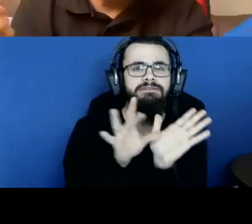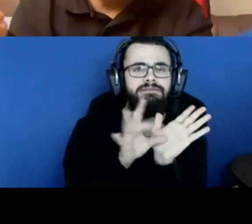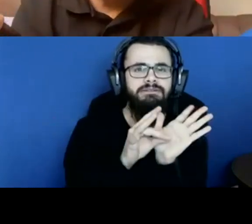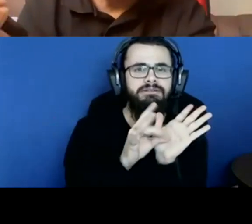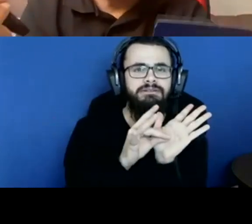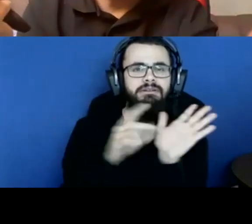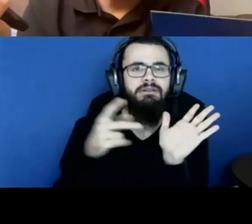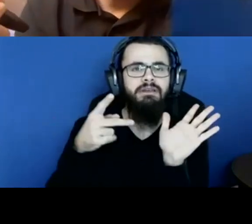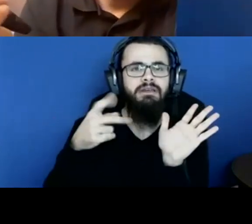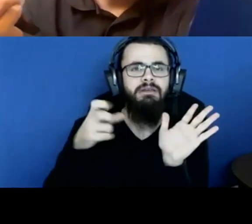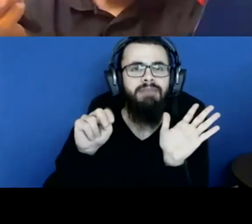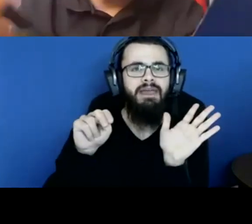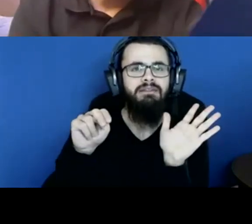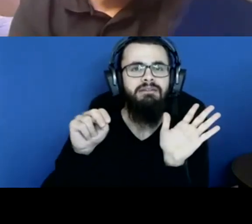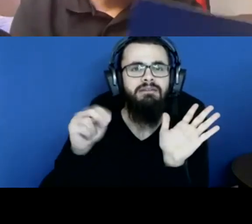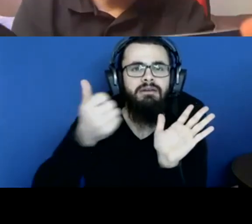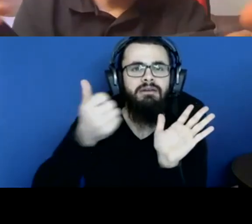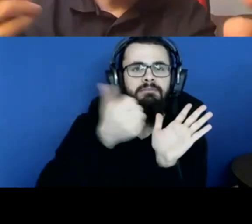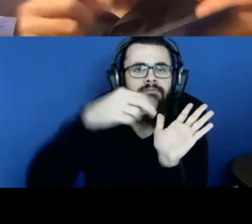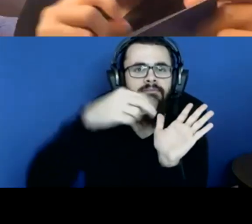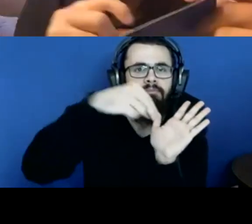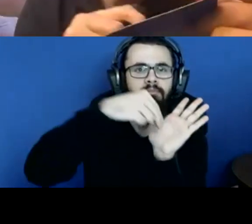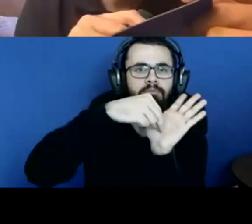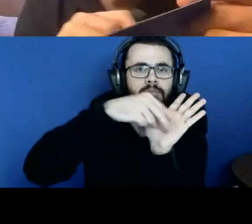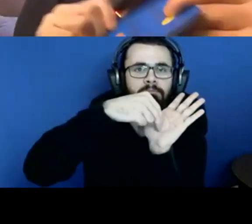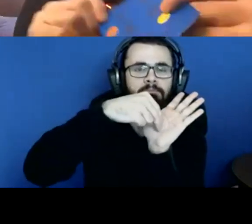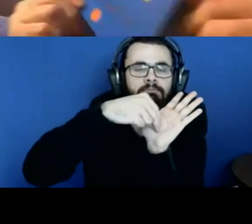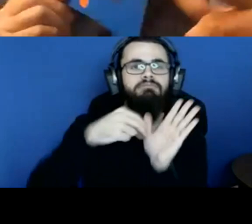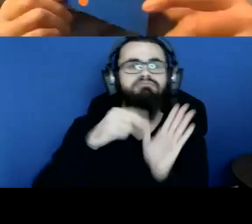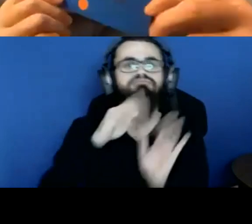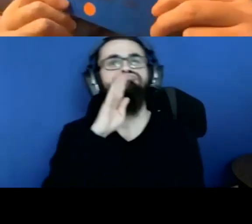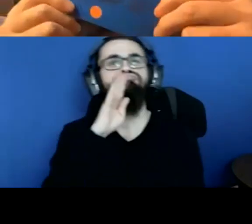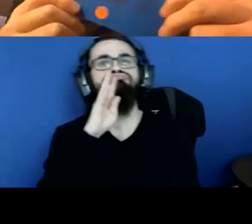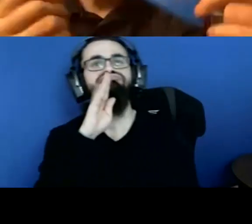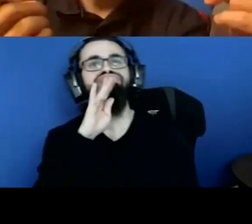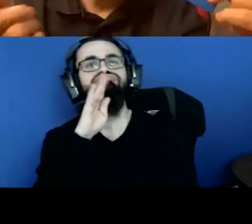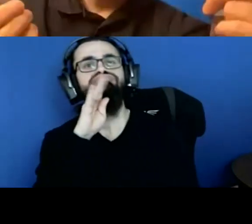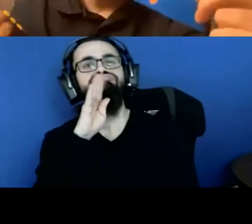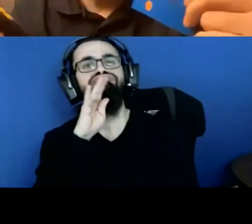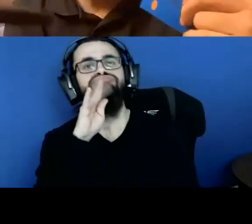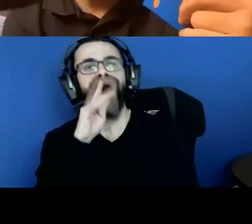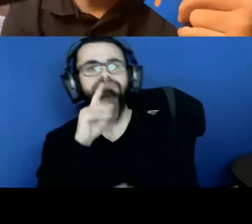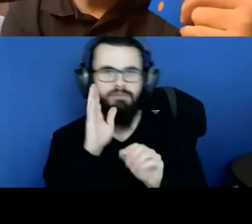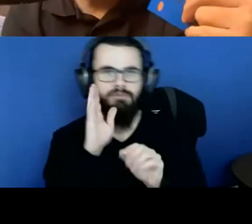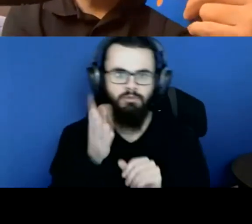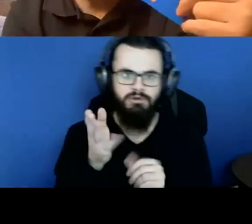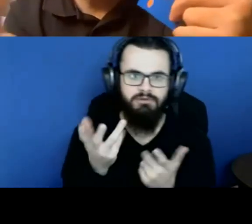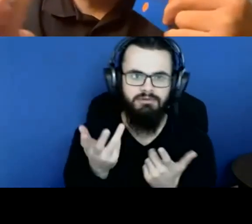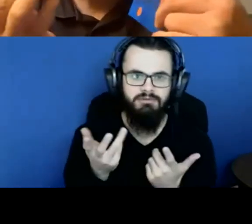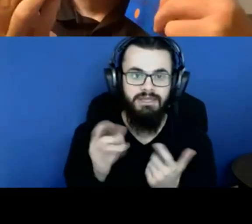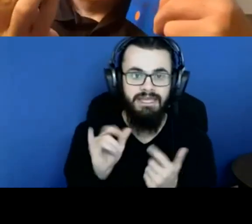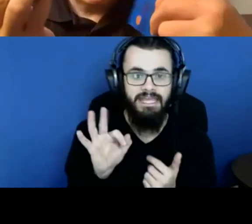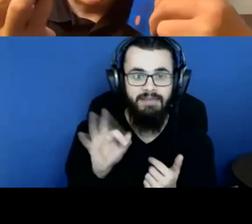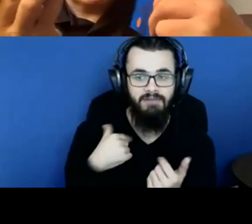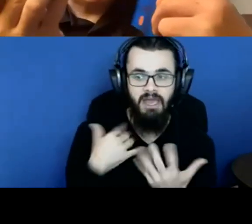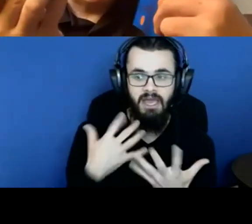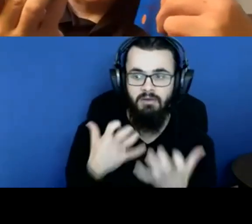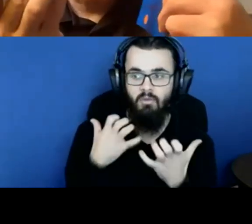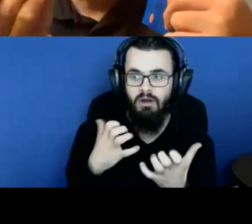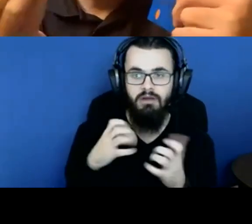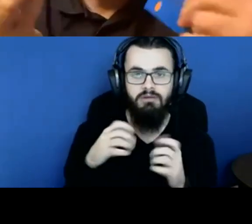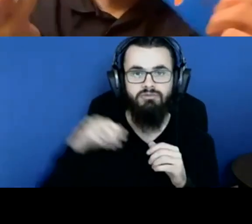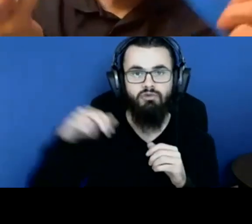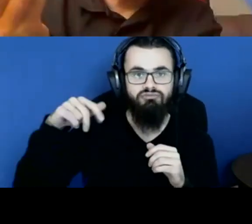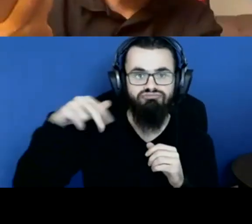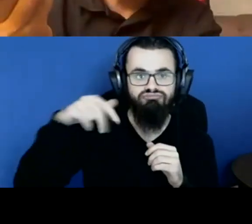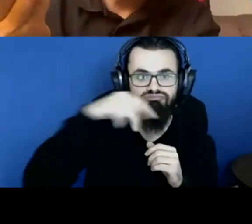where to take me. And if I want to go across the street, all I would have to do is stand there, and if